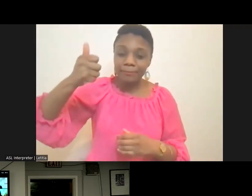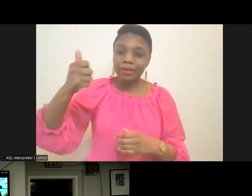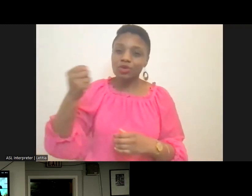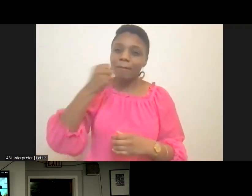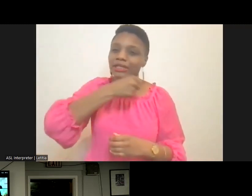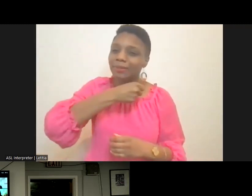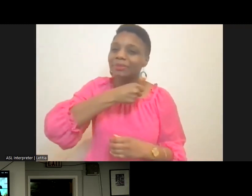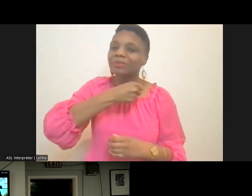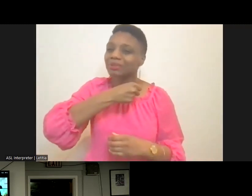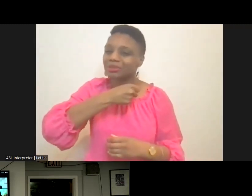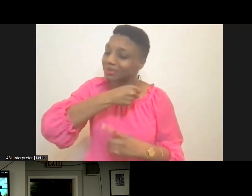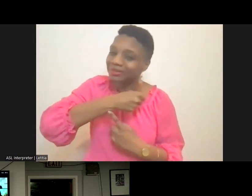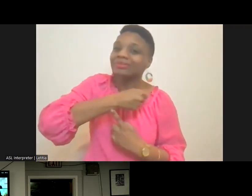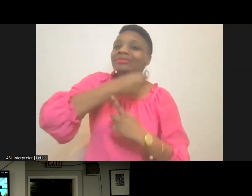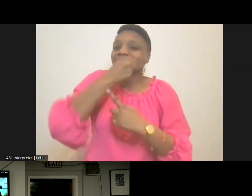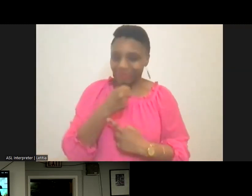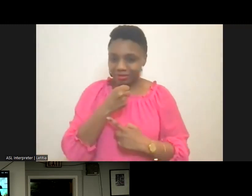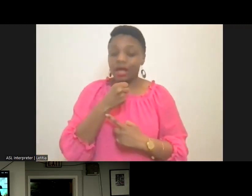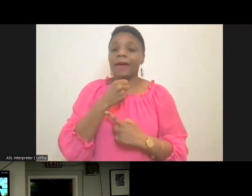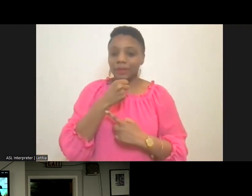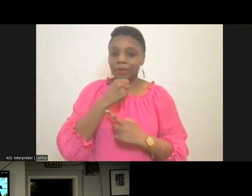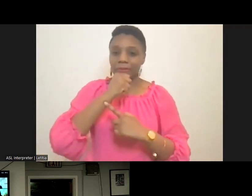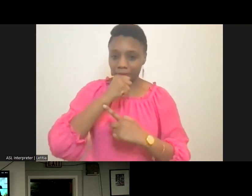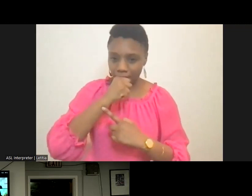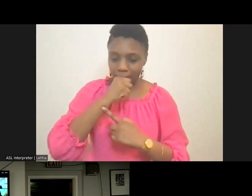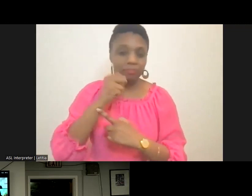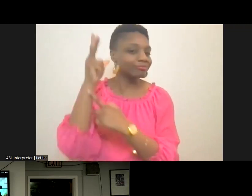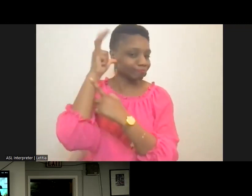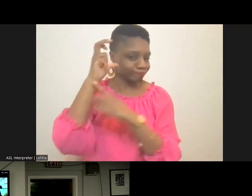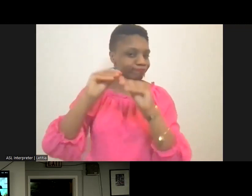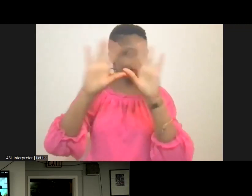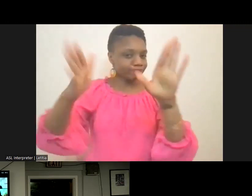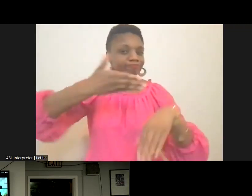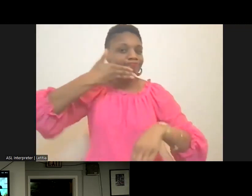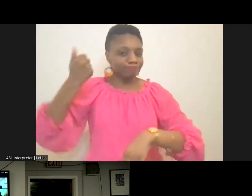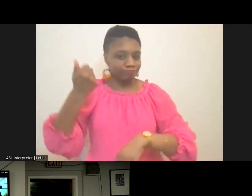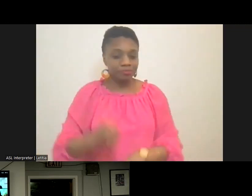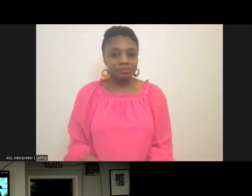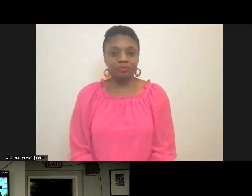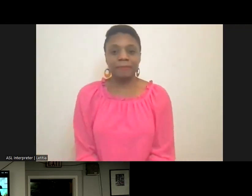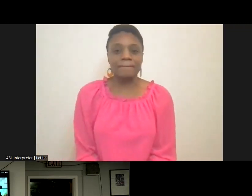microphones. Thank you. We will keep trying. Thank you.